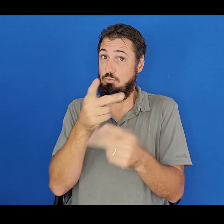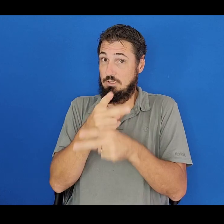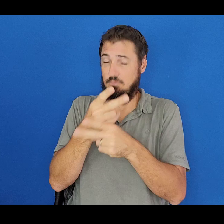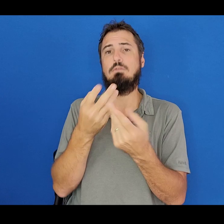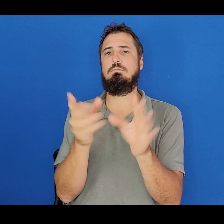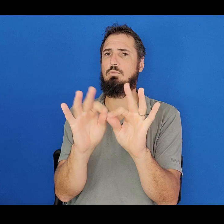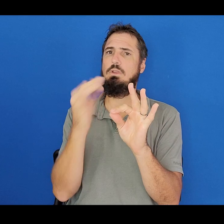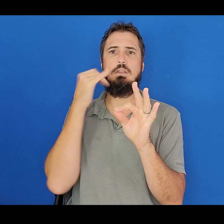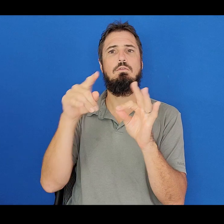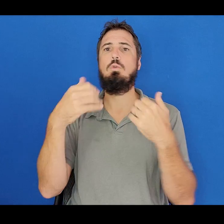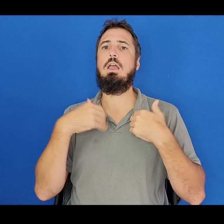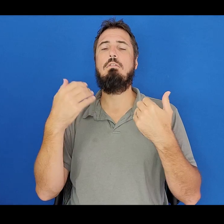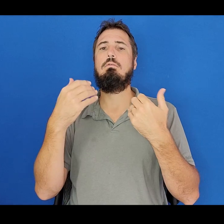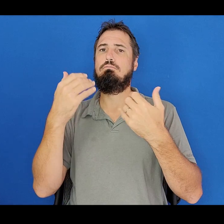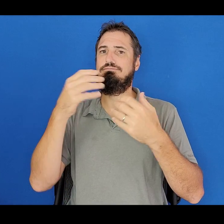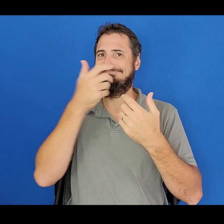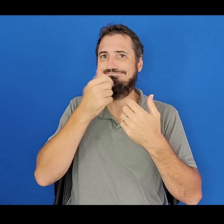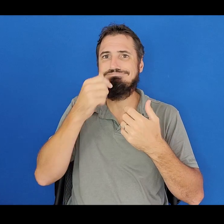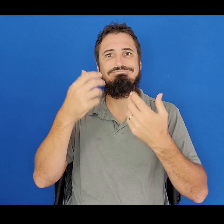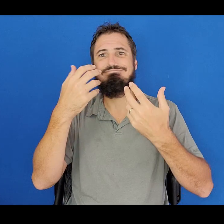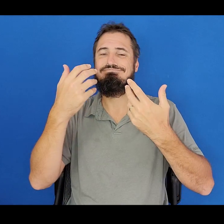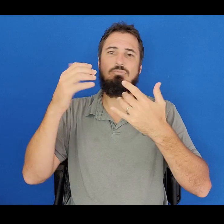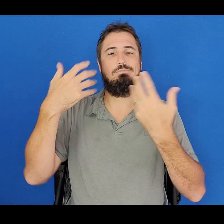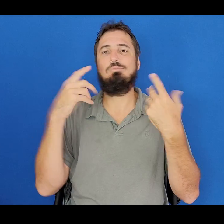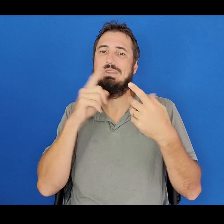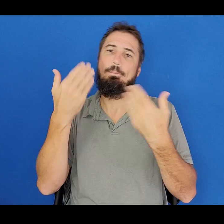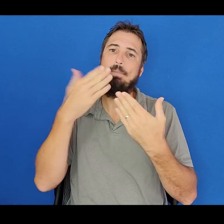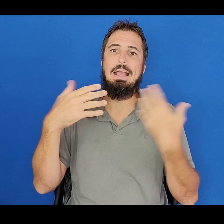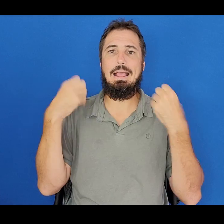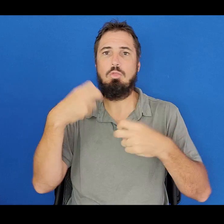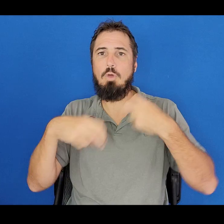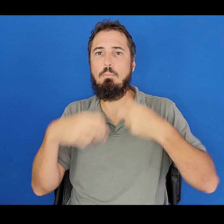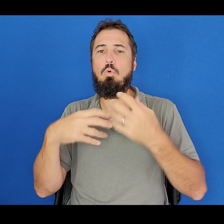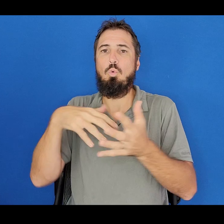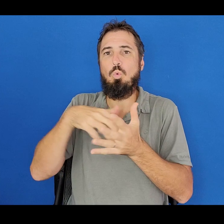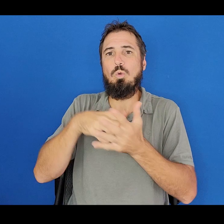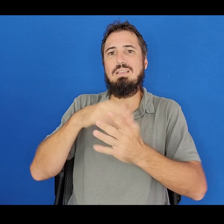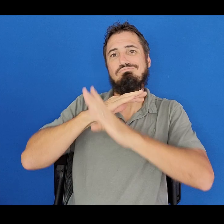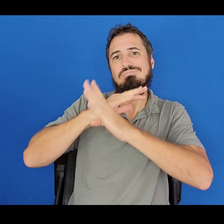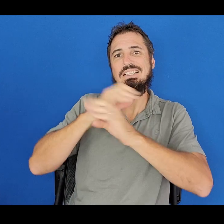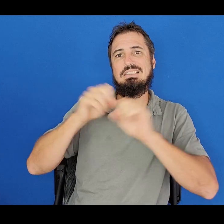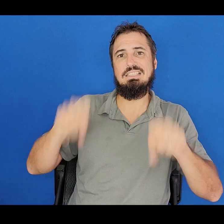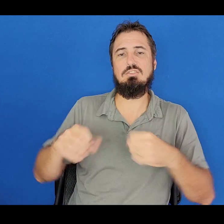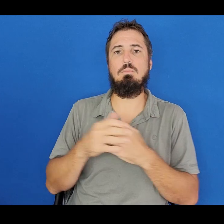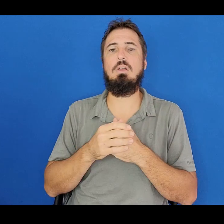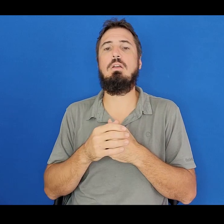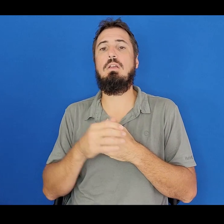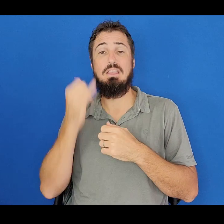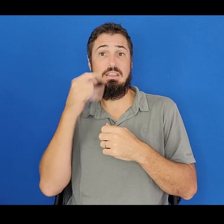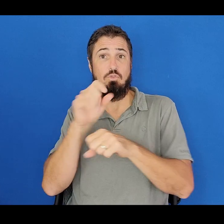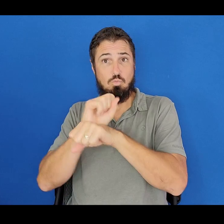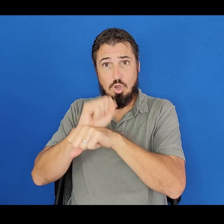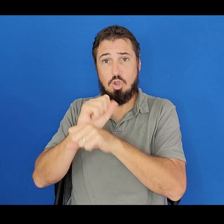especially important for those with chronic health conditions or a weakened immune system and for our kupuna. Those who live or work